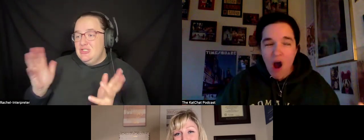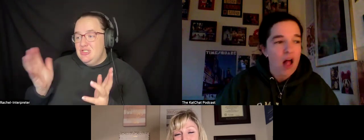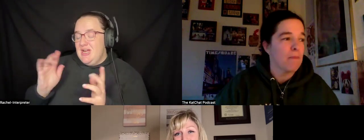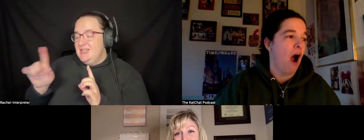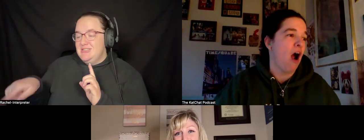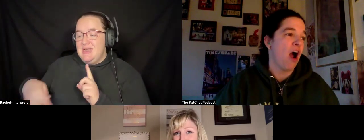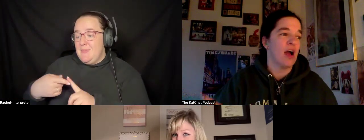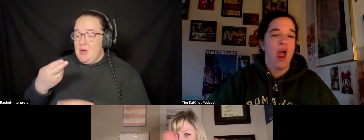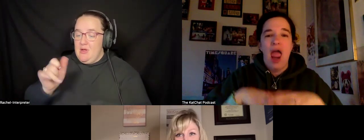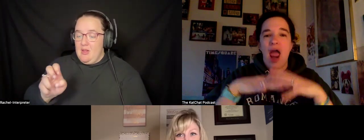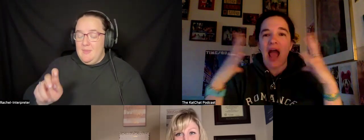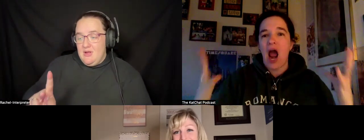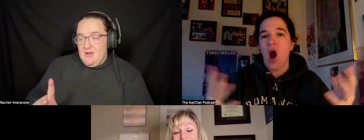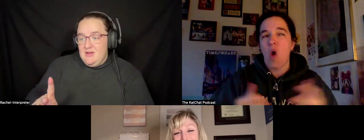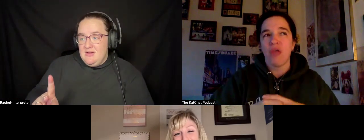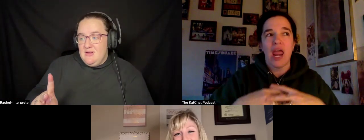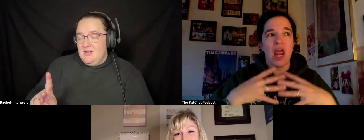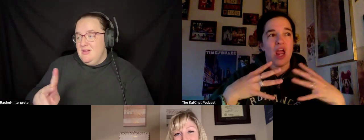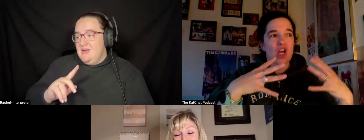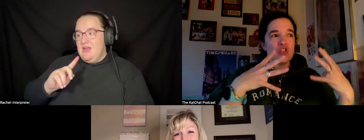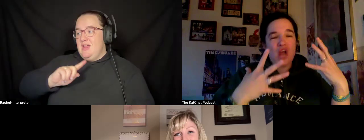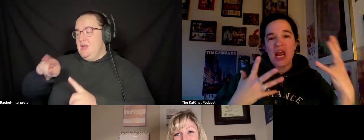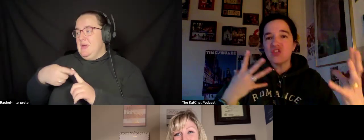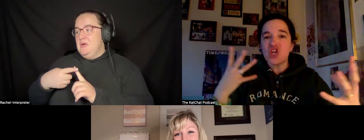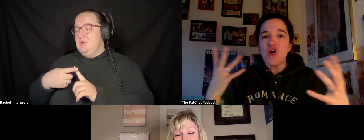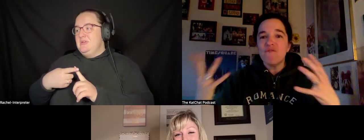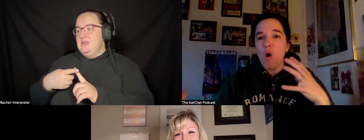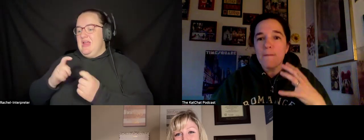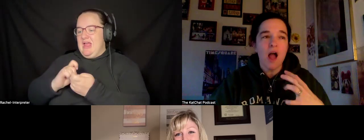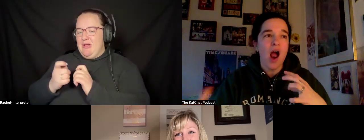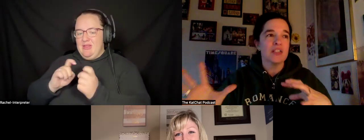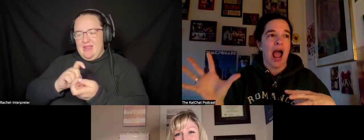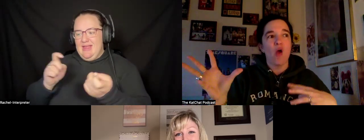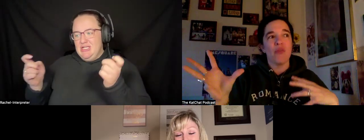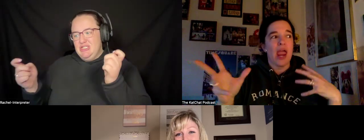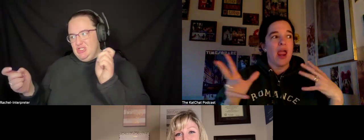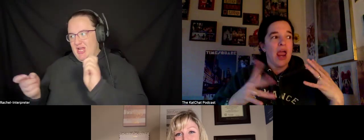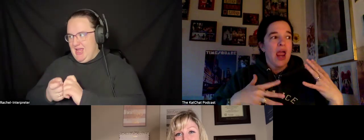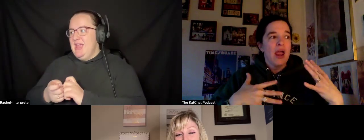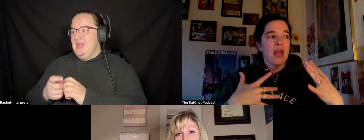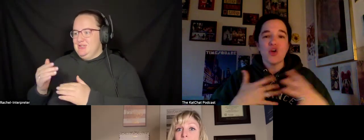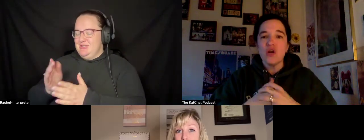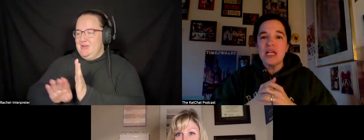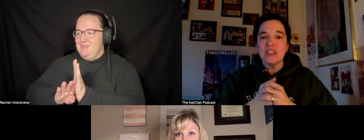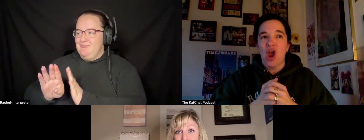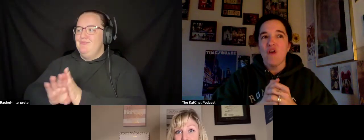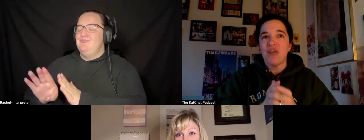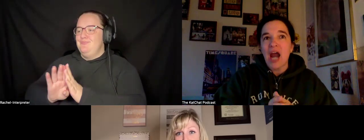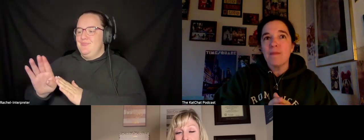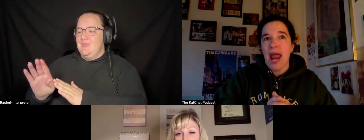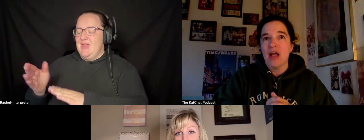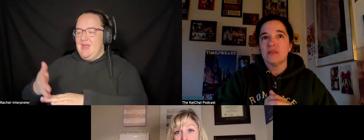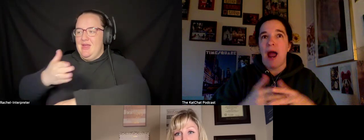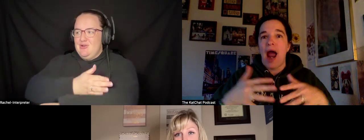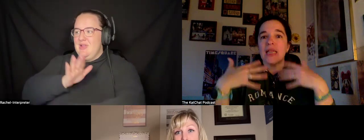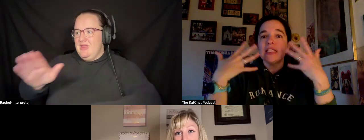all Hallmark and how they changed the formula and how they increased their